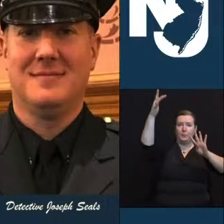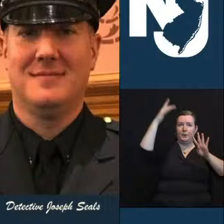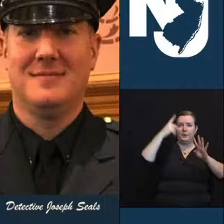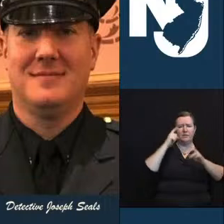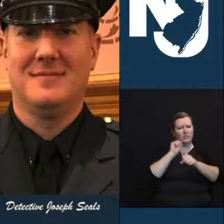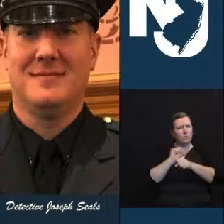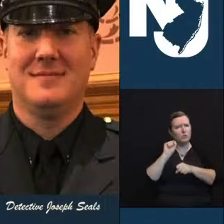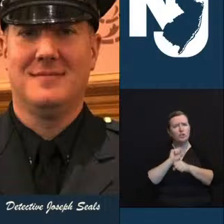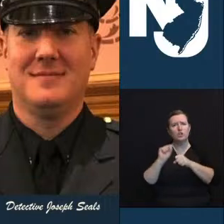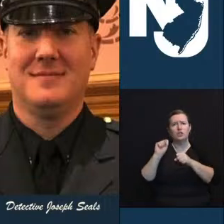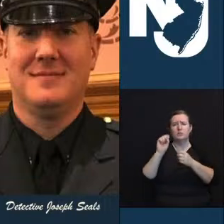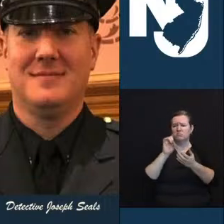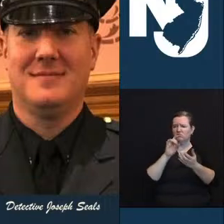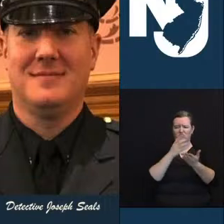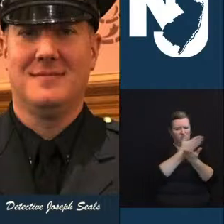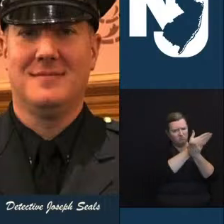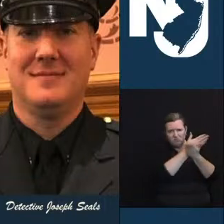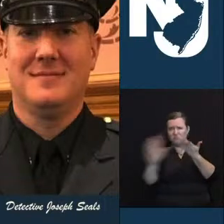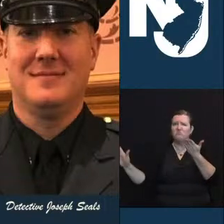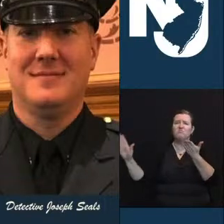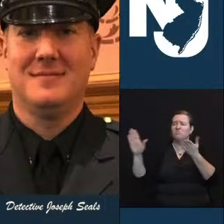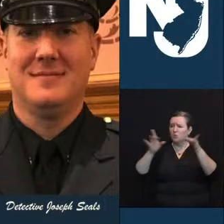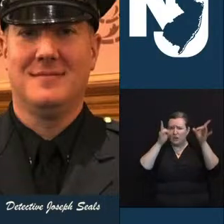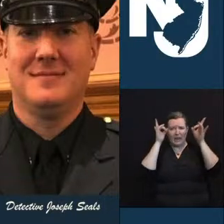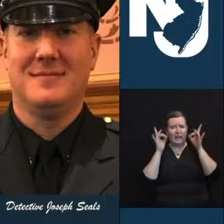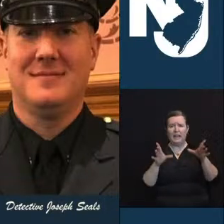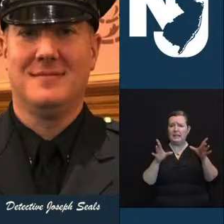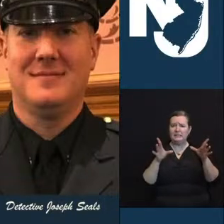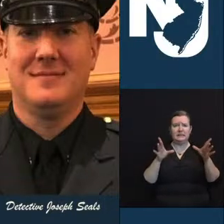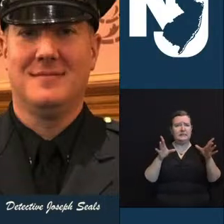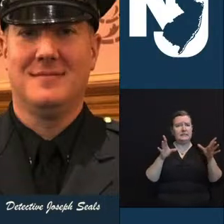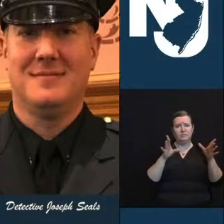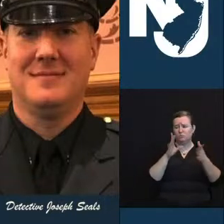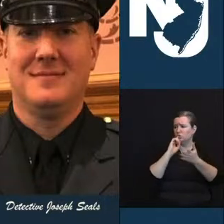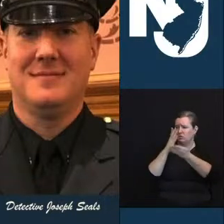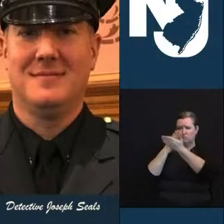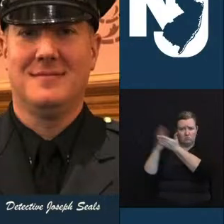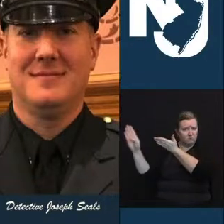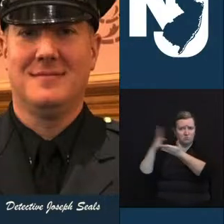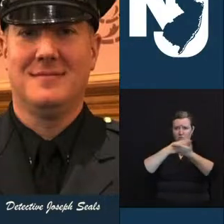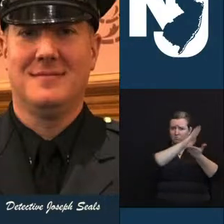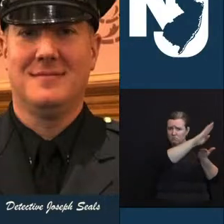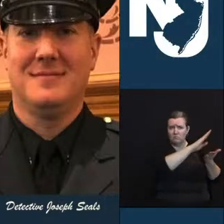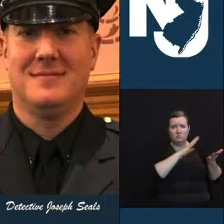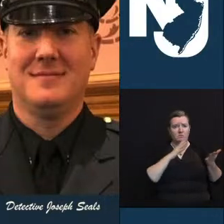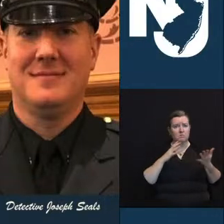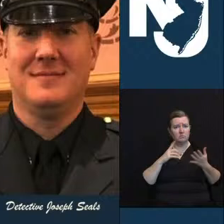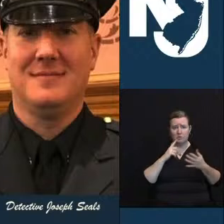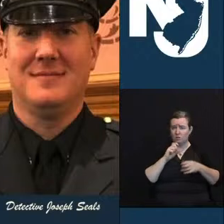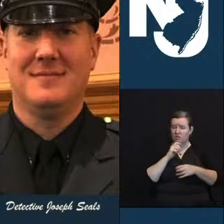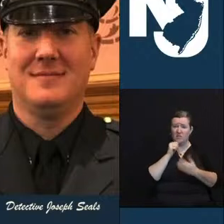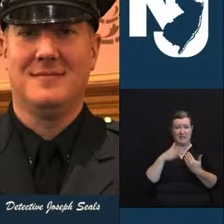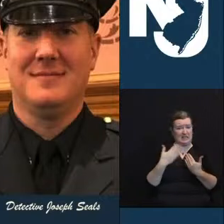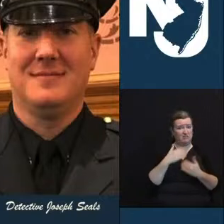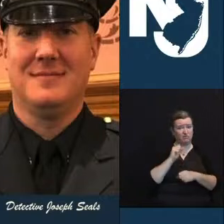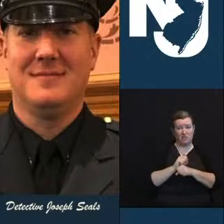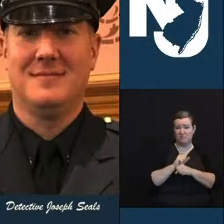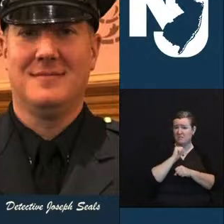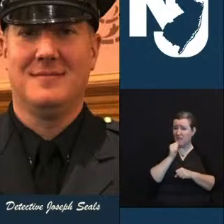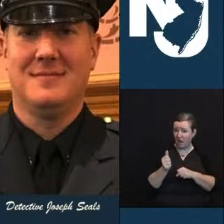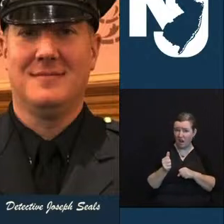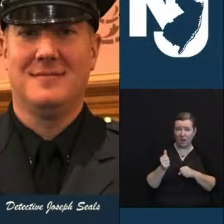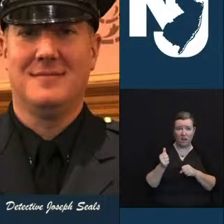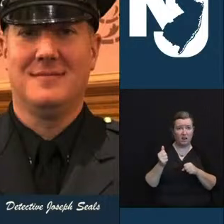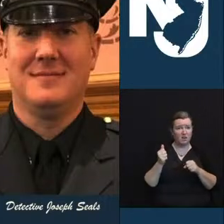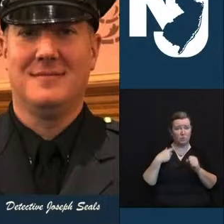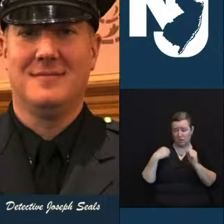hate in all of its forms, from wherever it lurks. This is not an easy task, but as is our fight against COVID,